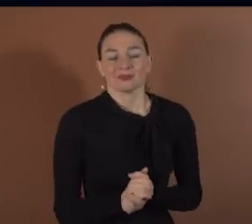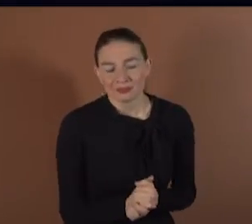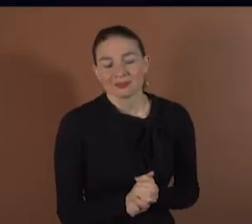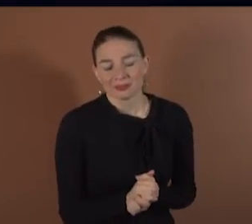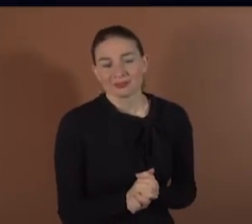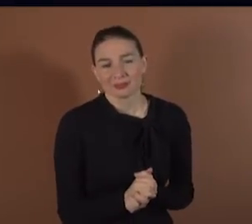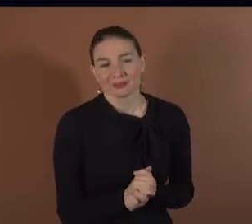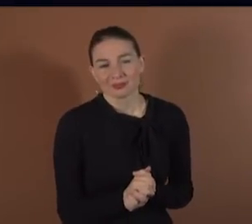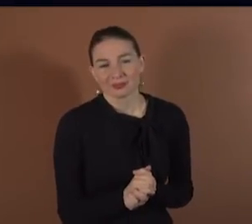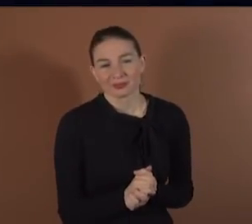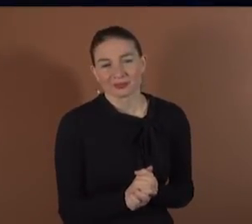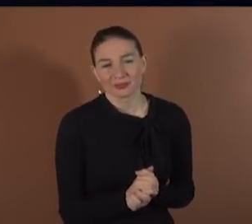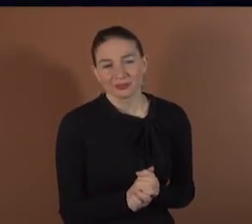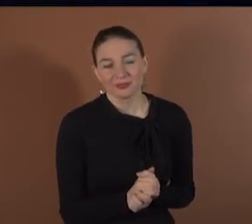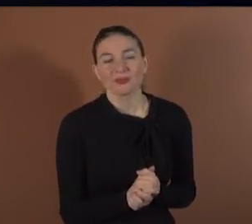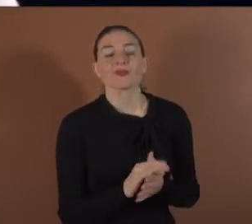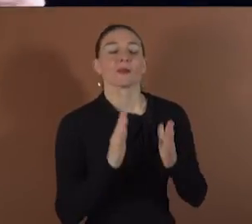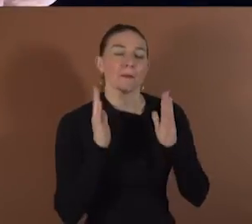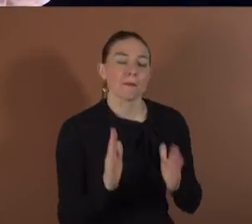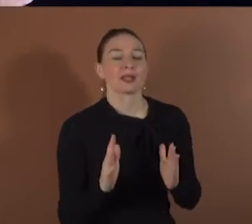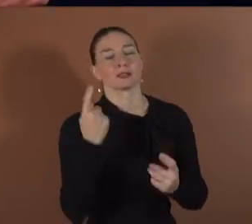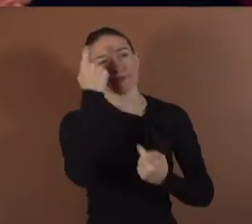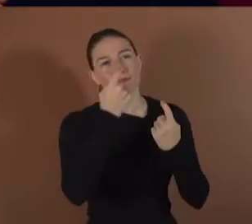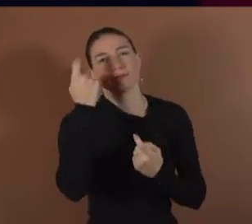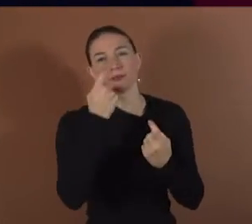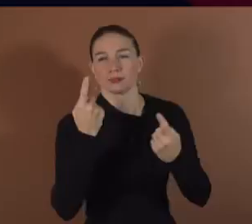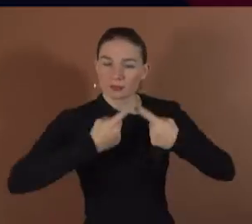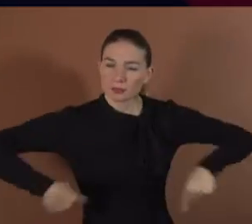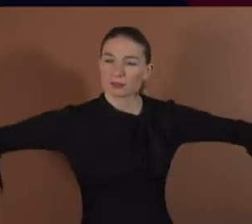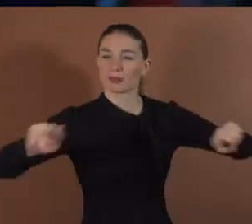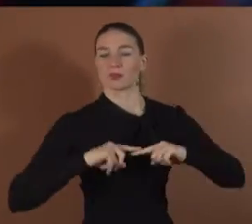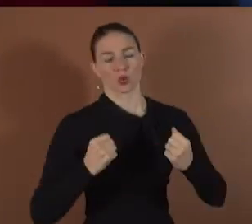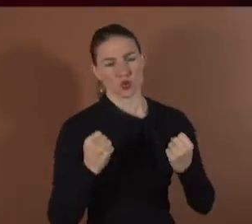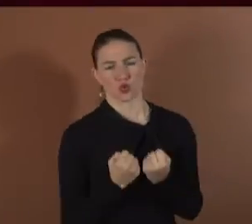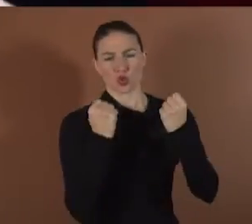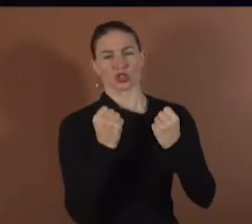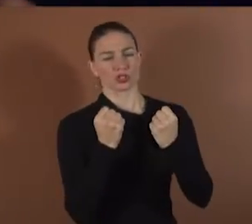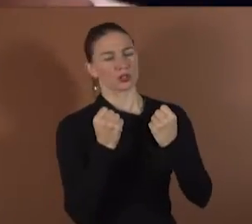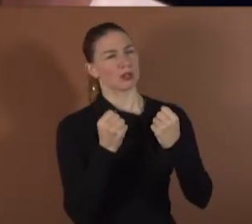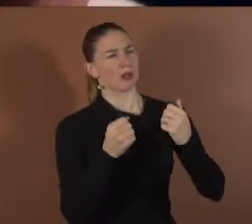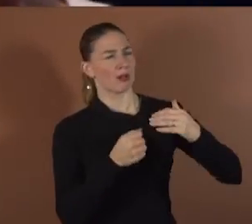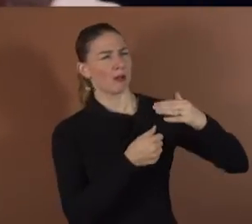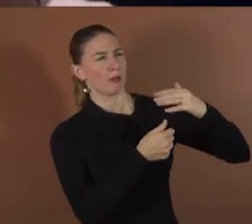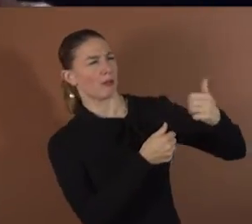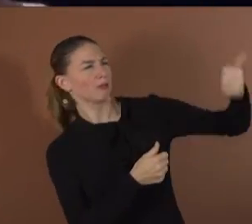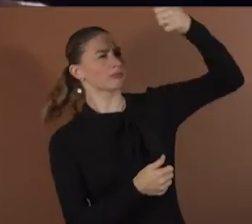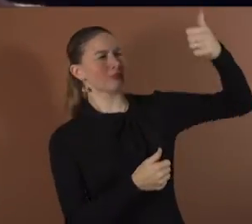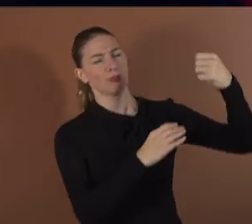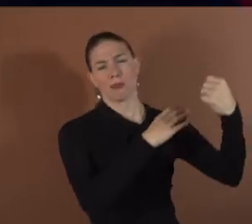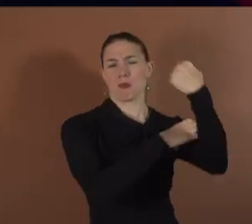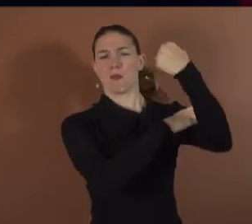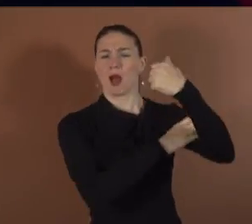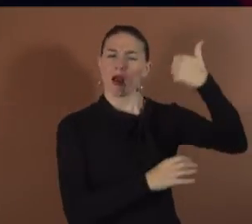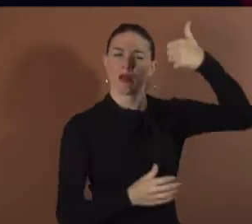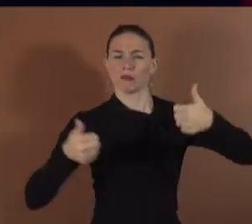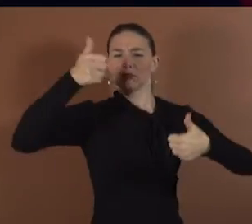ensure that we have the courage now to speak truth to power, to remind the world that we've had a